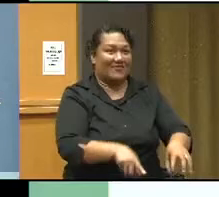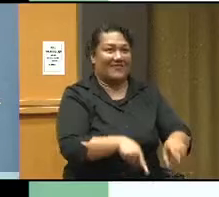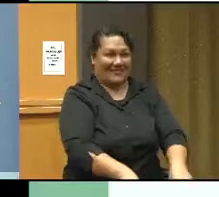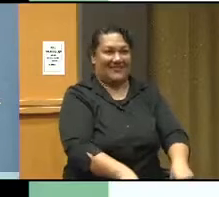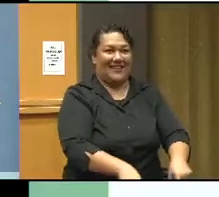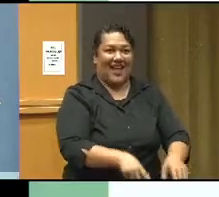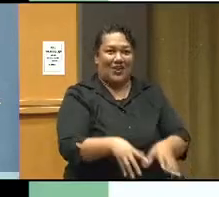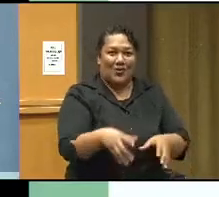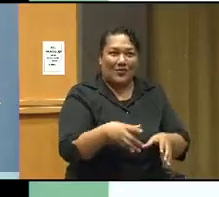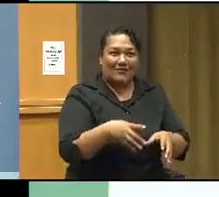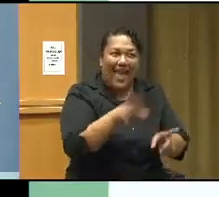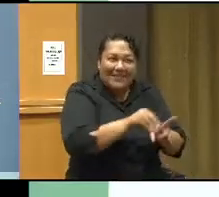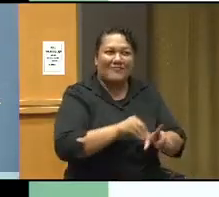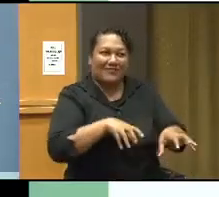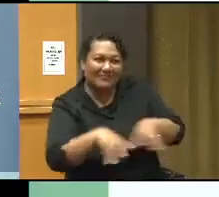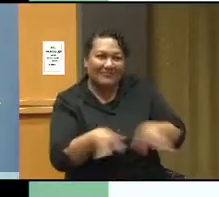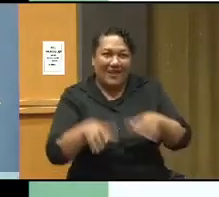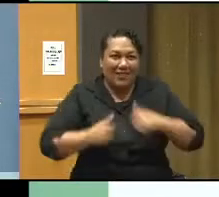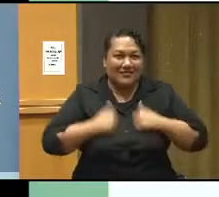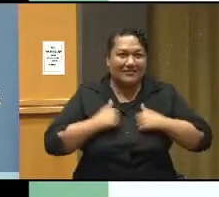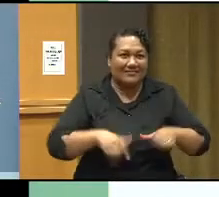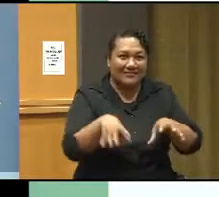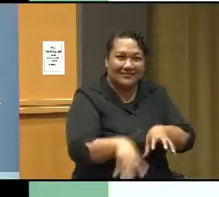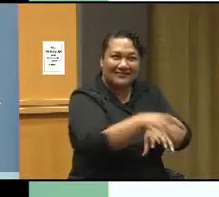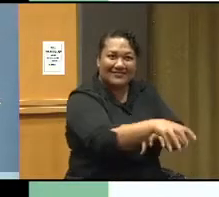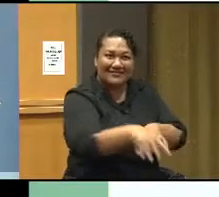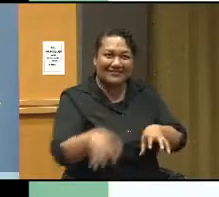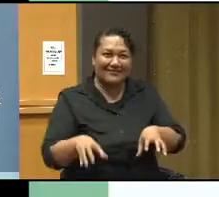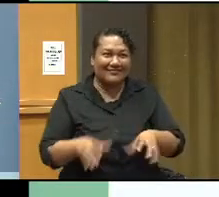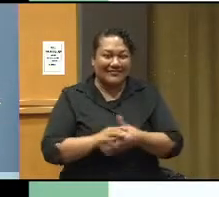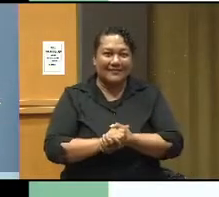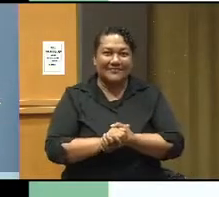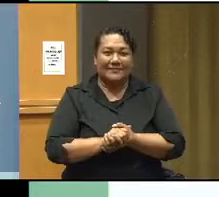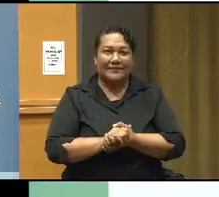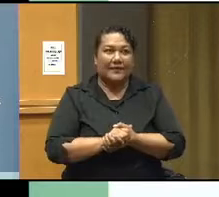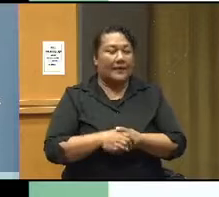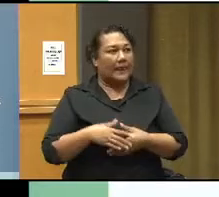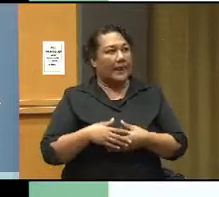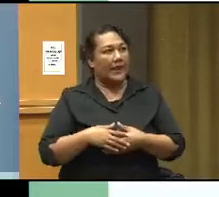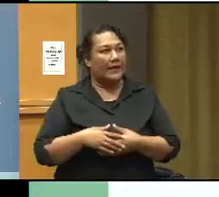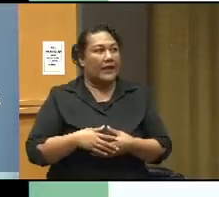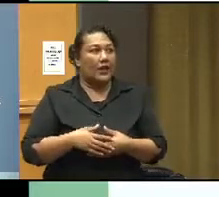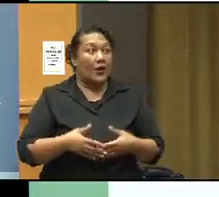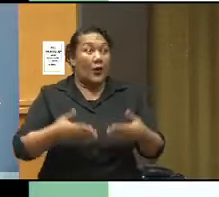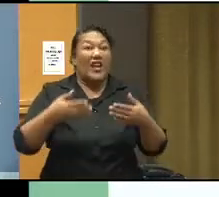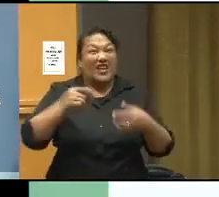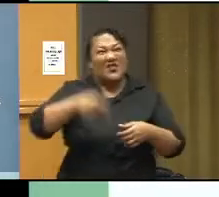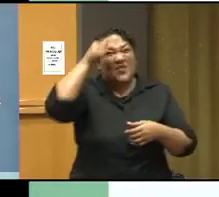philosophies of being a teacher, is critical thinking. It's not just learning the content, no longer the rote learning